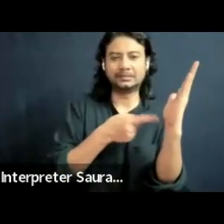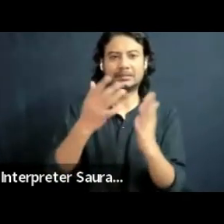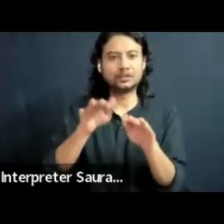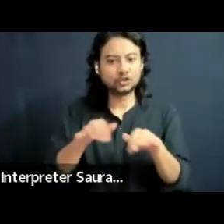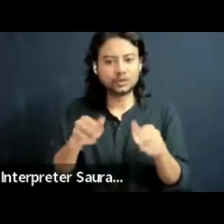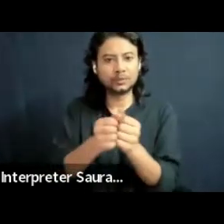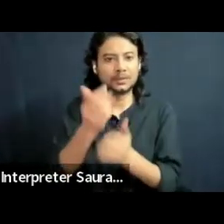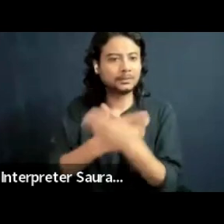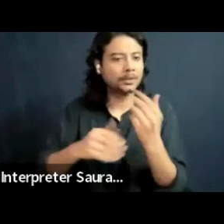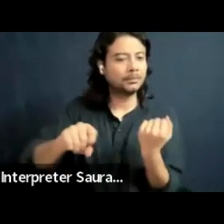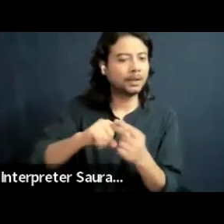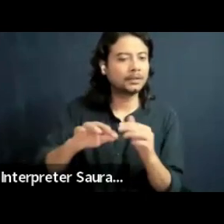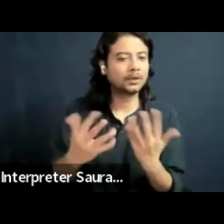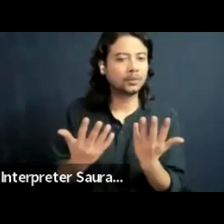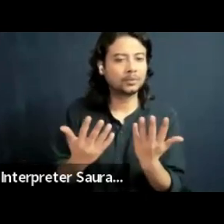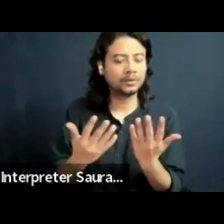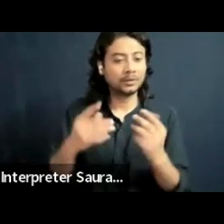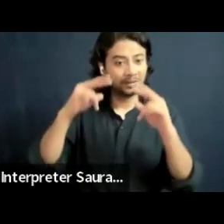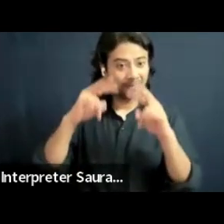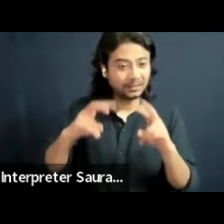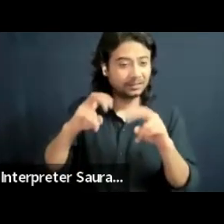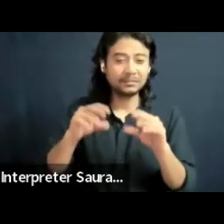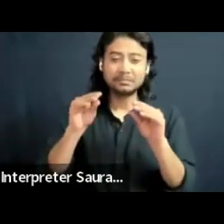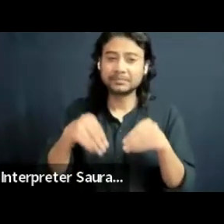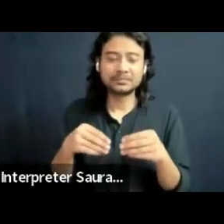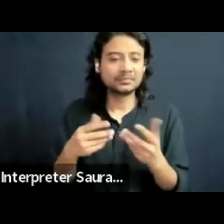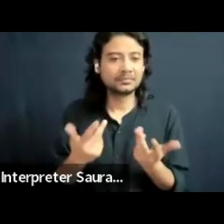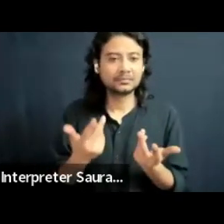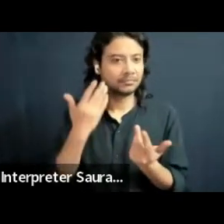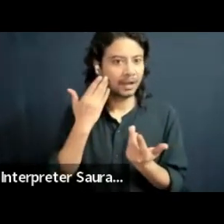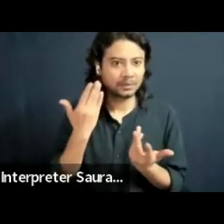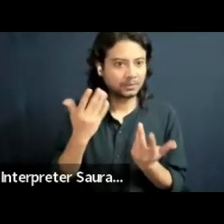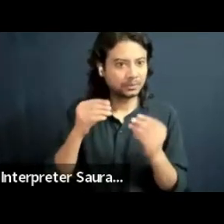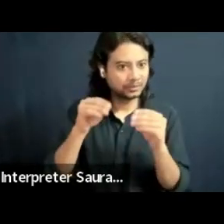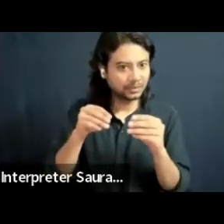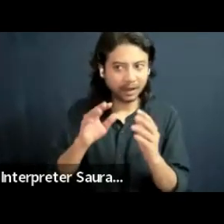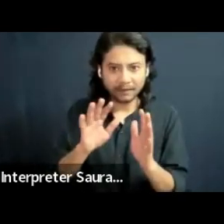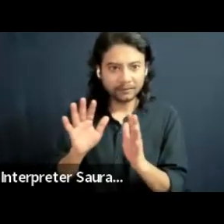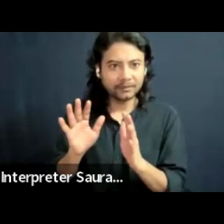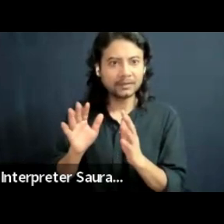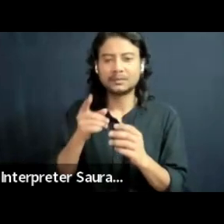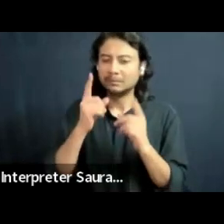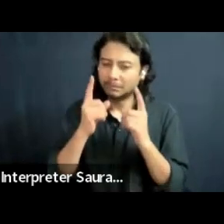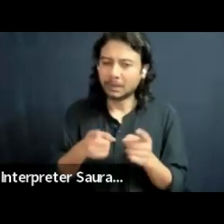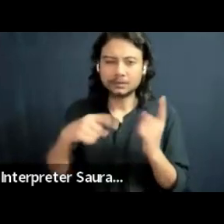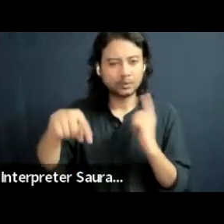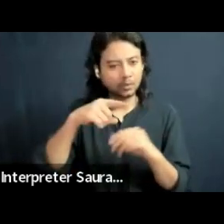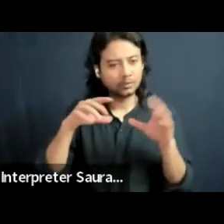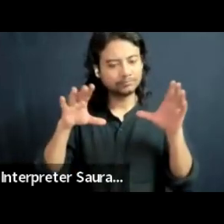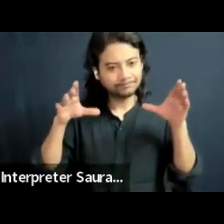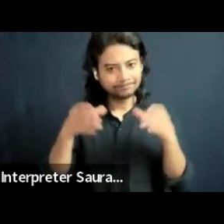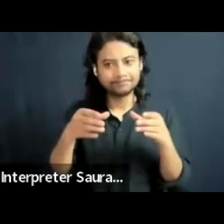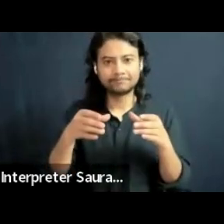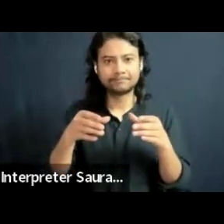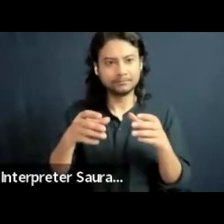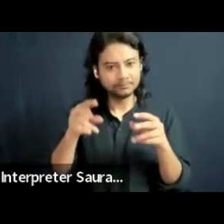at these guidelines very carefully and see how they are actually being practiced in the country. Next.